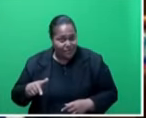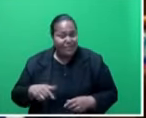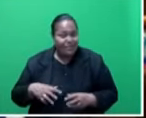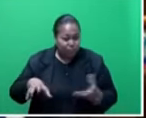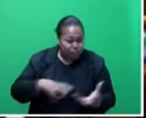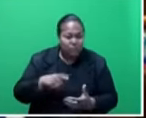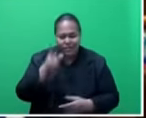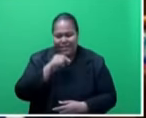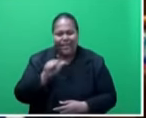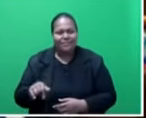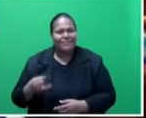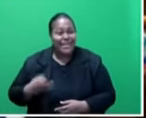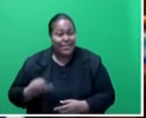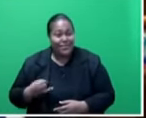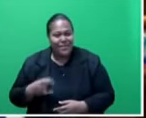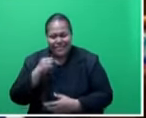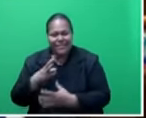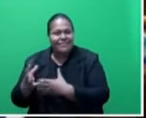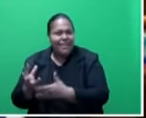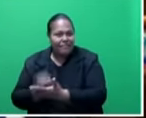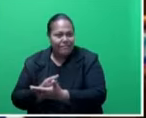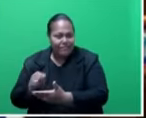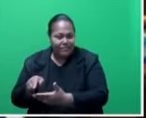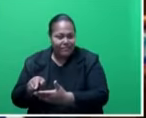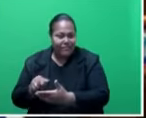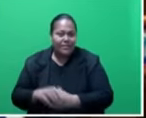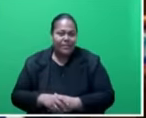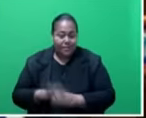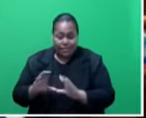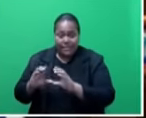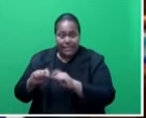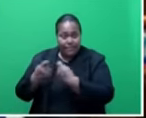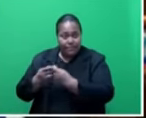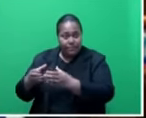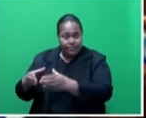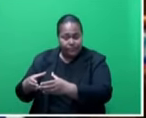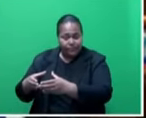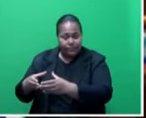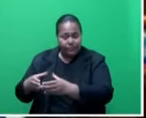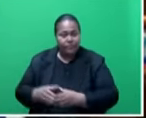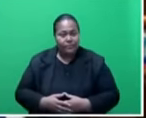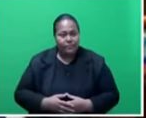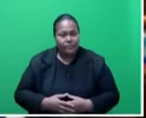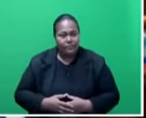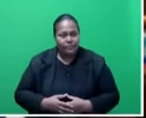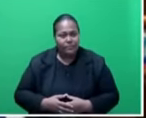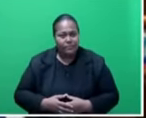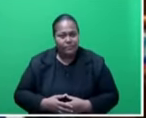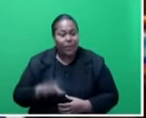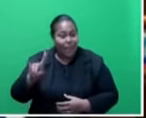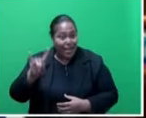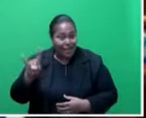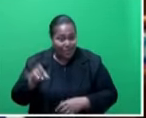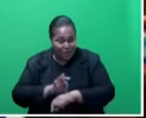saved. This mobile veterinary clinic was deployed to Boa, Madwata and Dakondrove